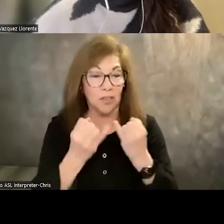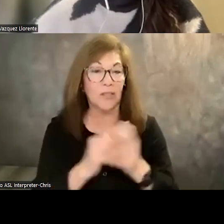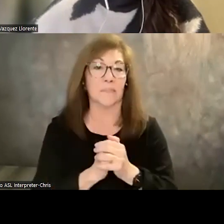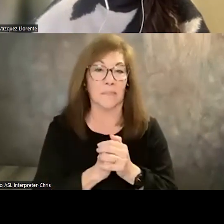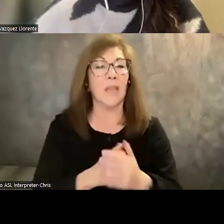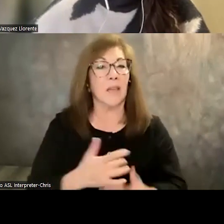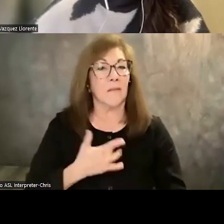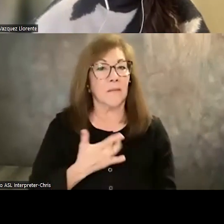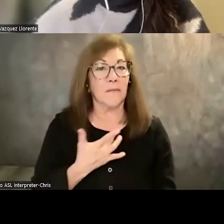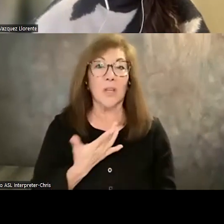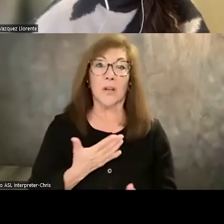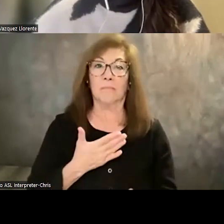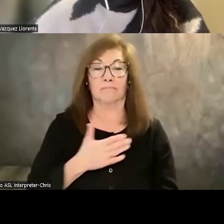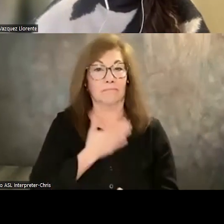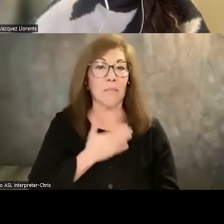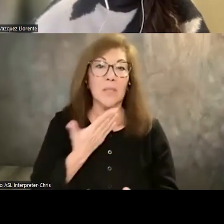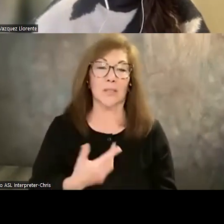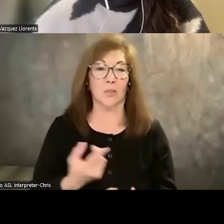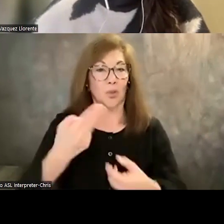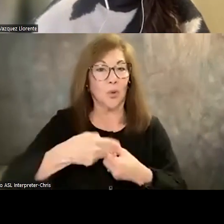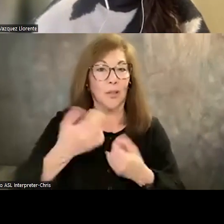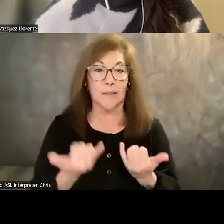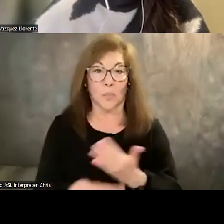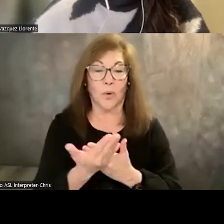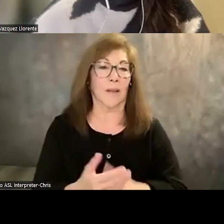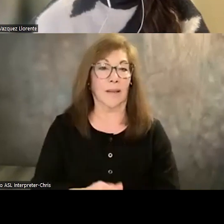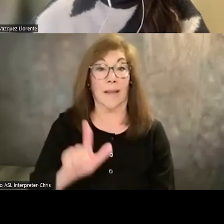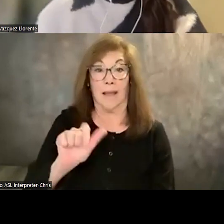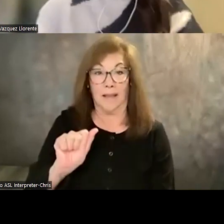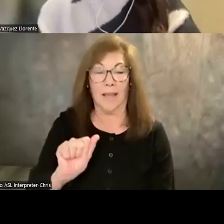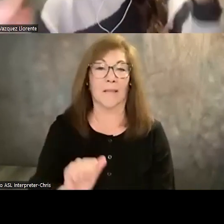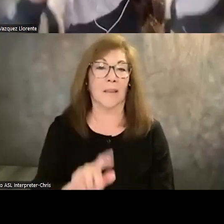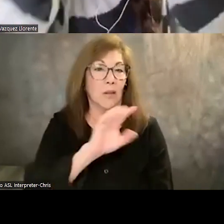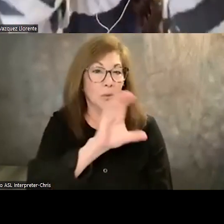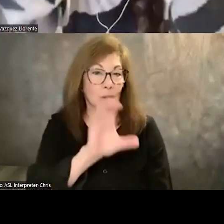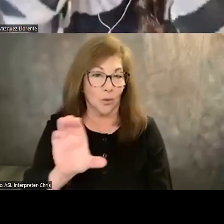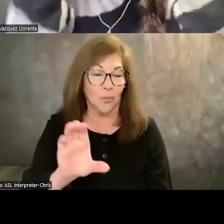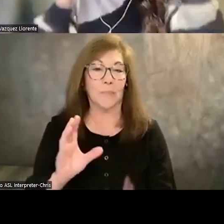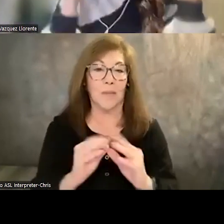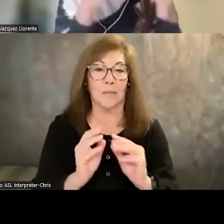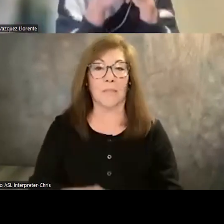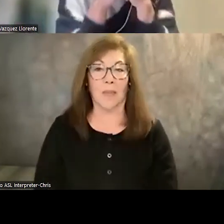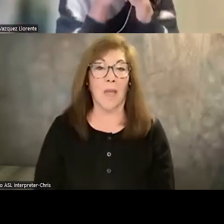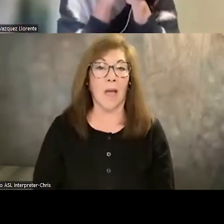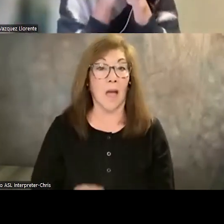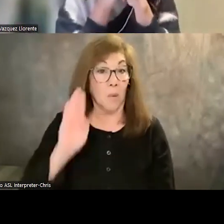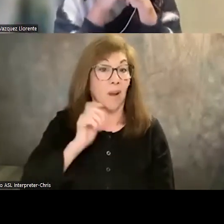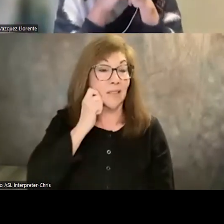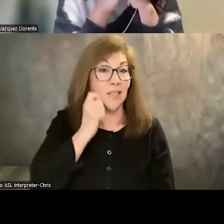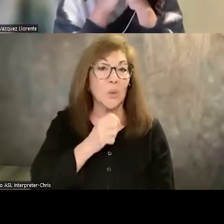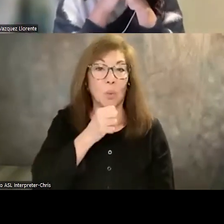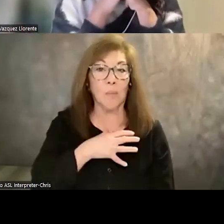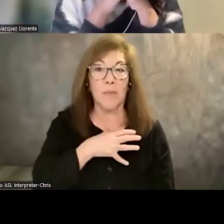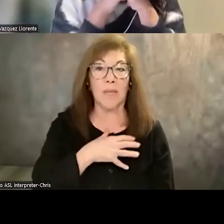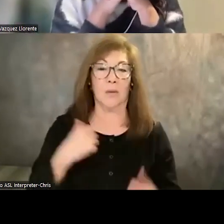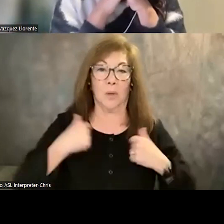this morning where I am in Los Angeles Zoom. I am a brown-skinned woman wearing a blazer and a